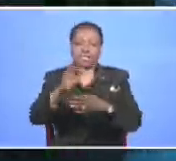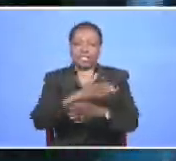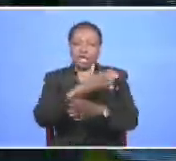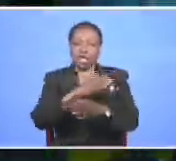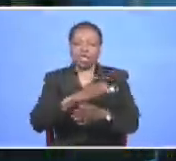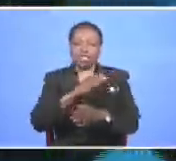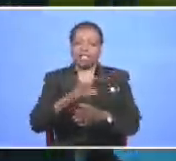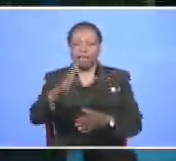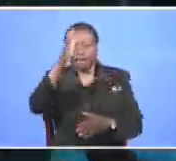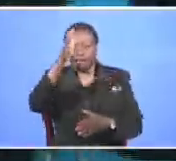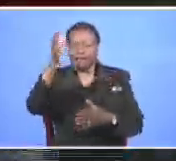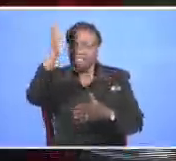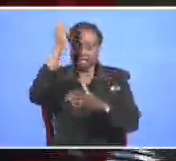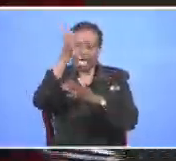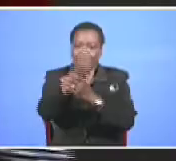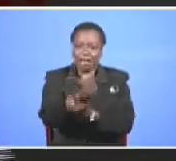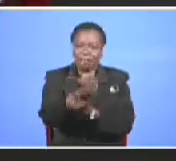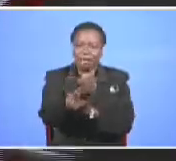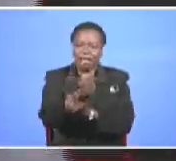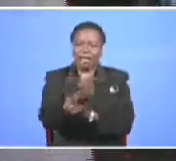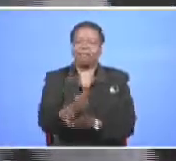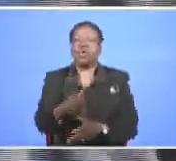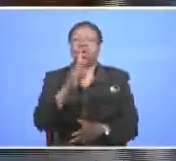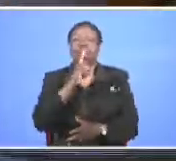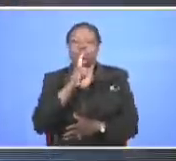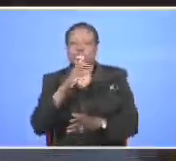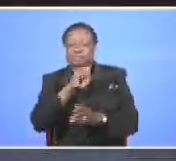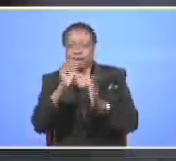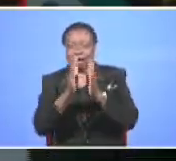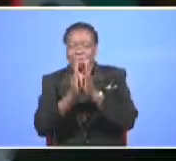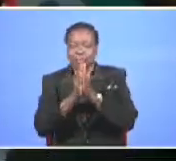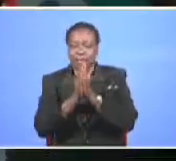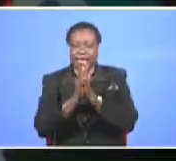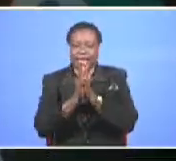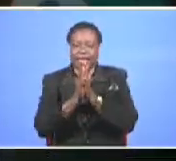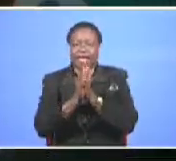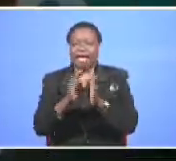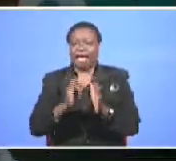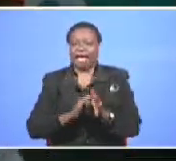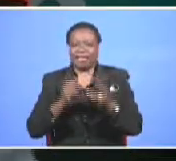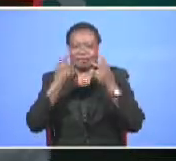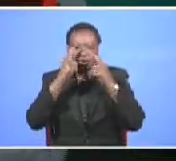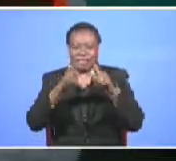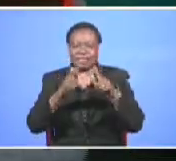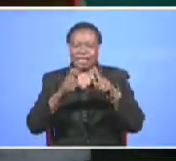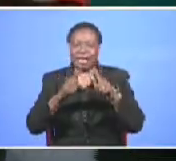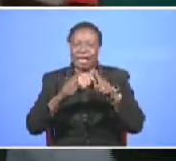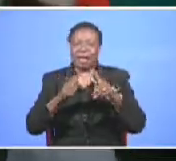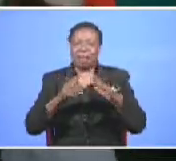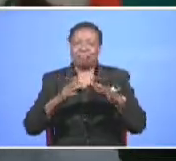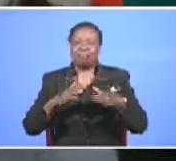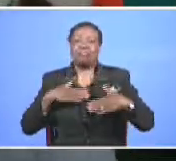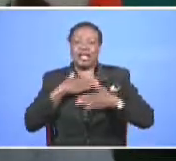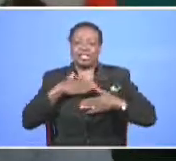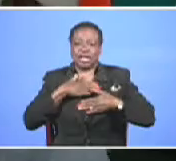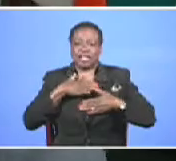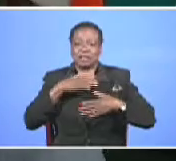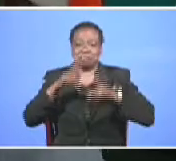to see the pleasure on the crowd face was all we wanted to do. There's just